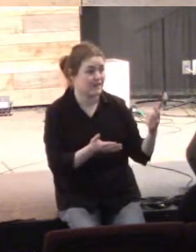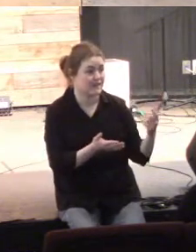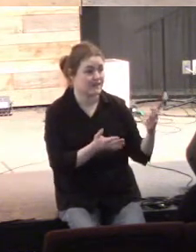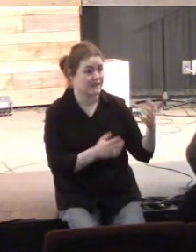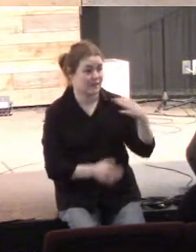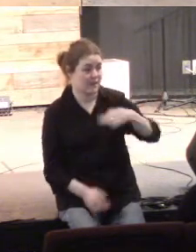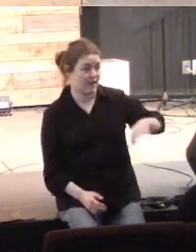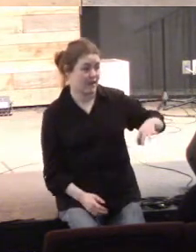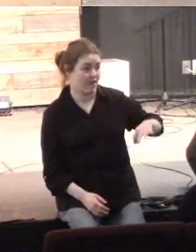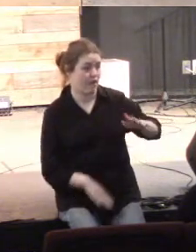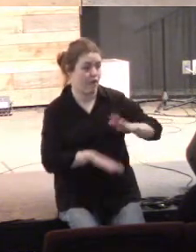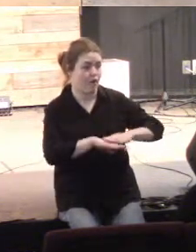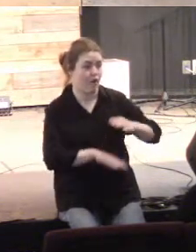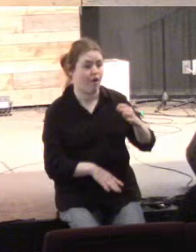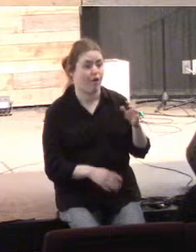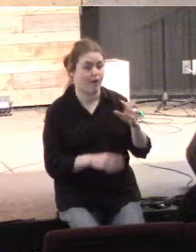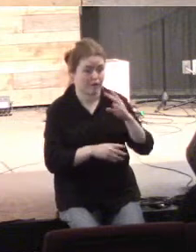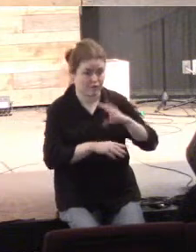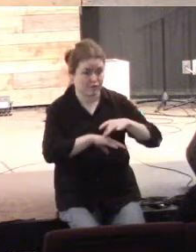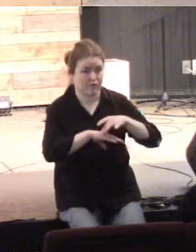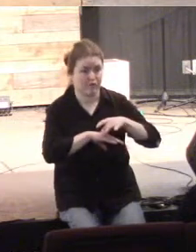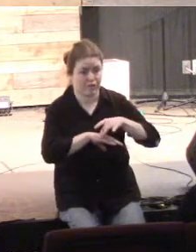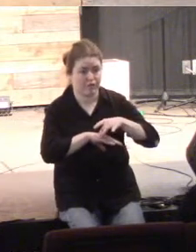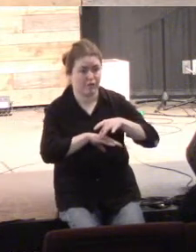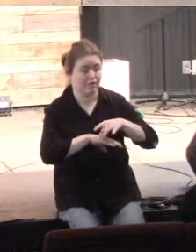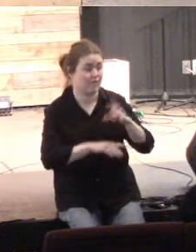on earth is people.